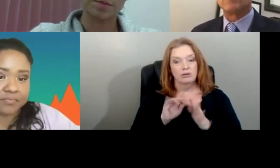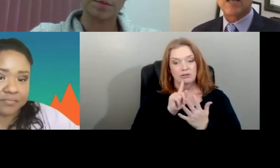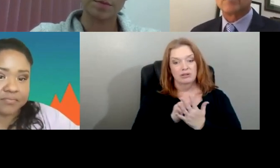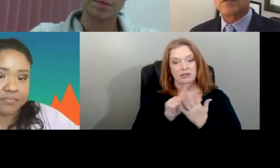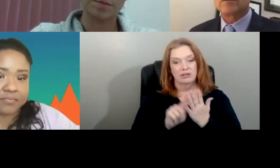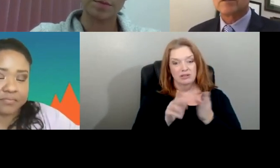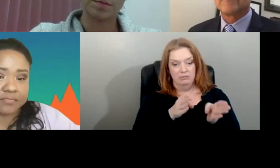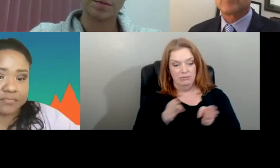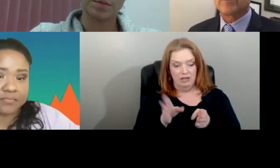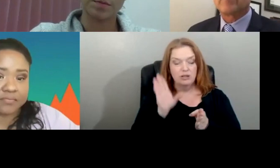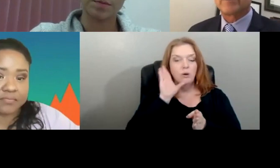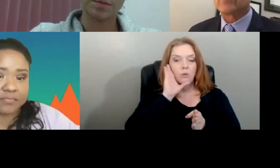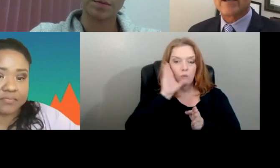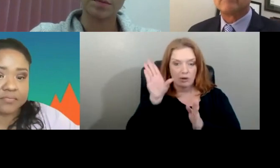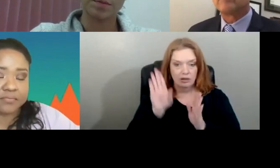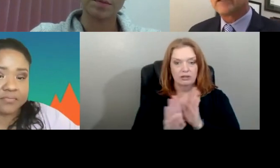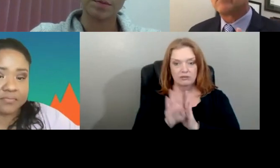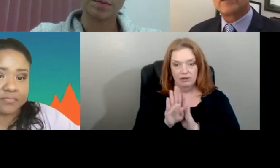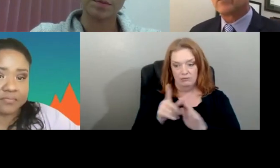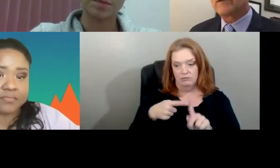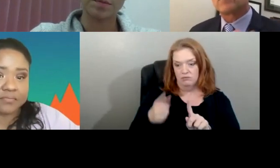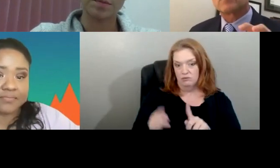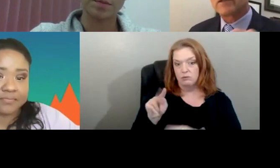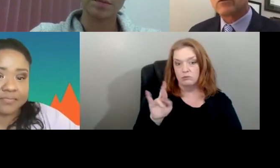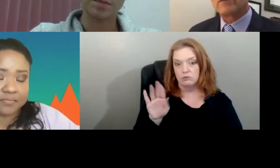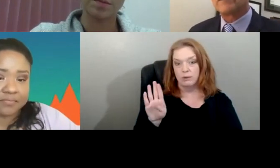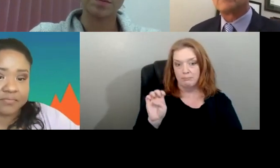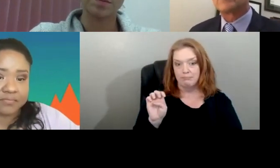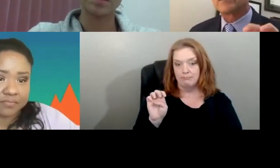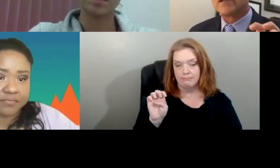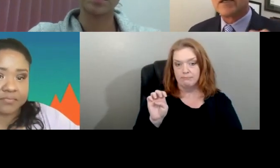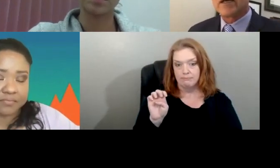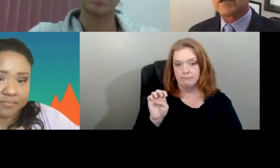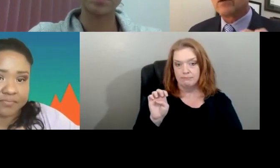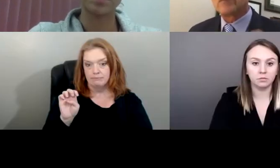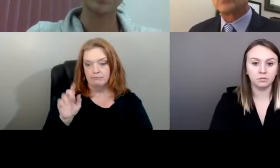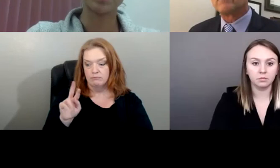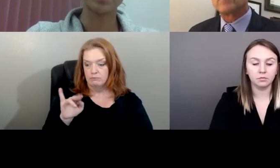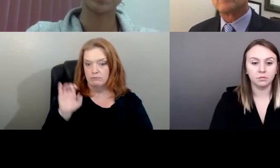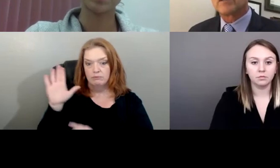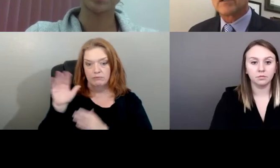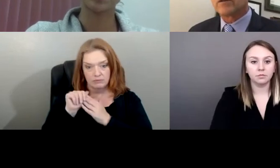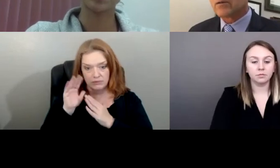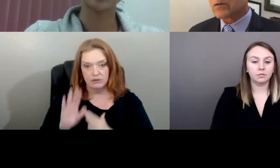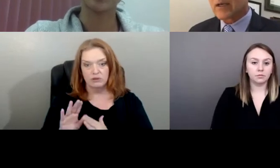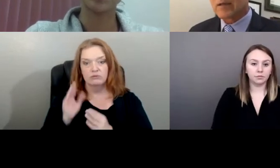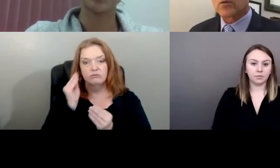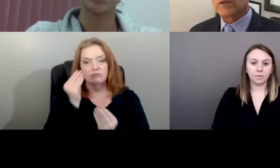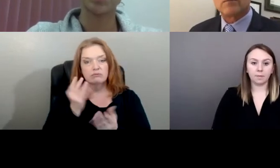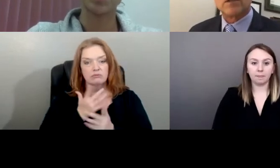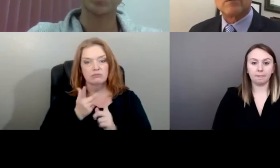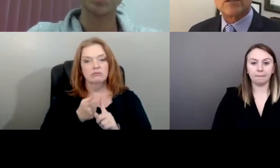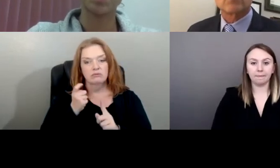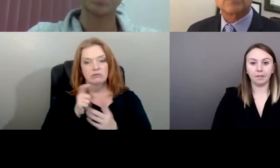be developed by the tribe, by tribal law enforcement, by tribal leaders, input from those